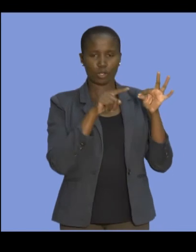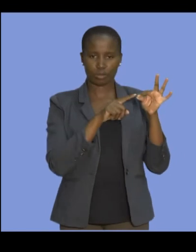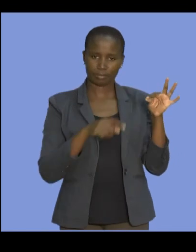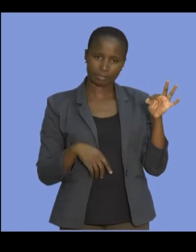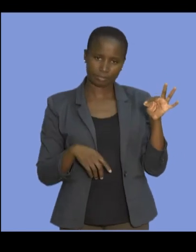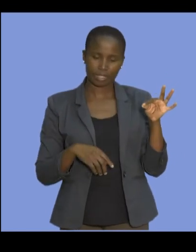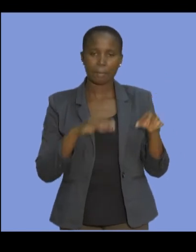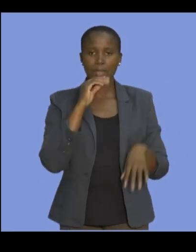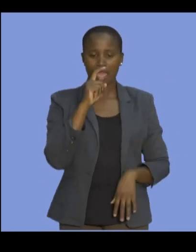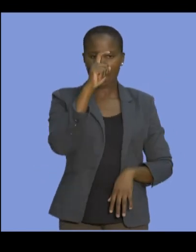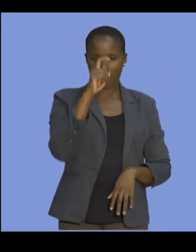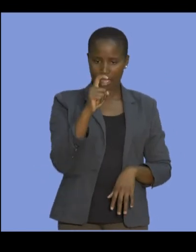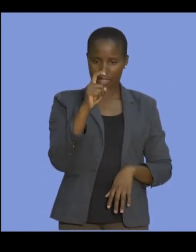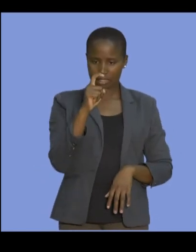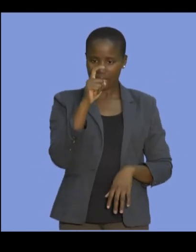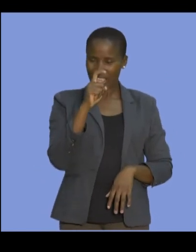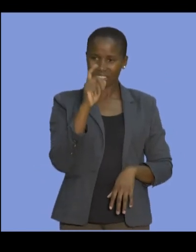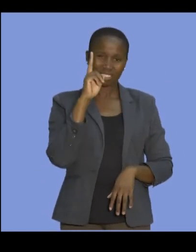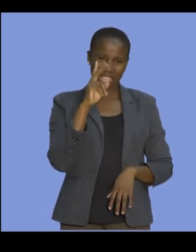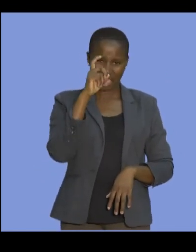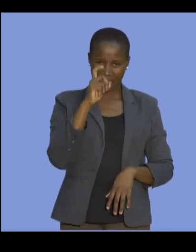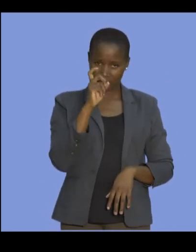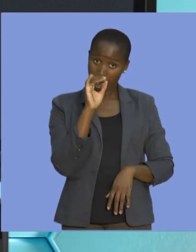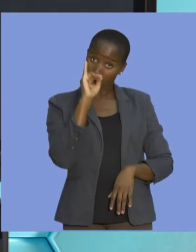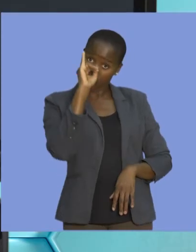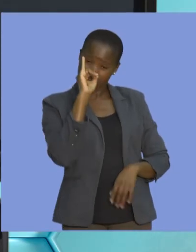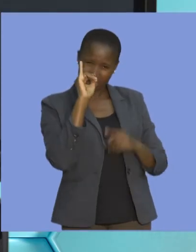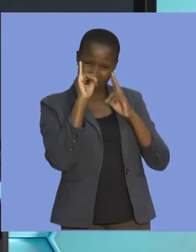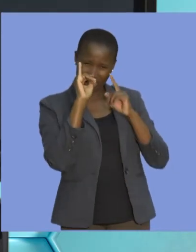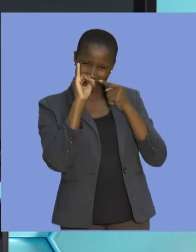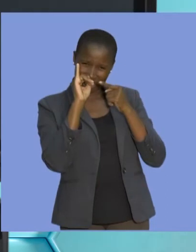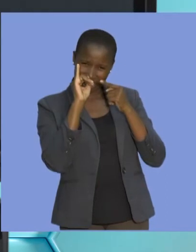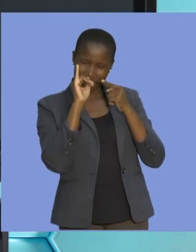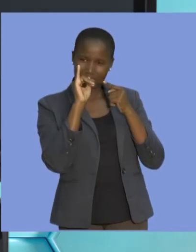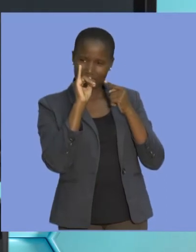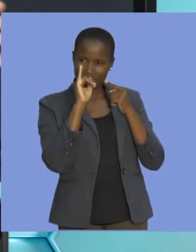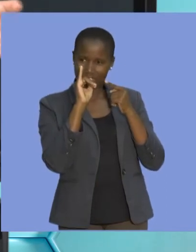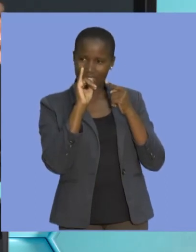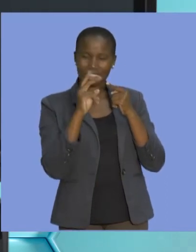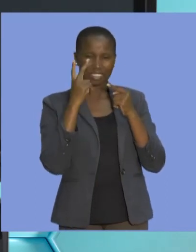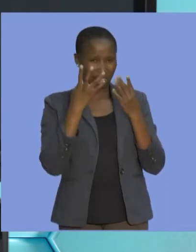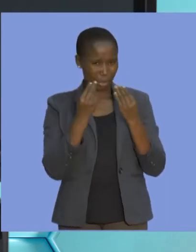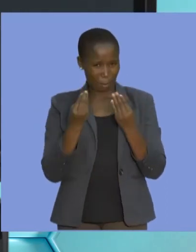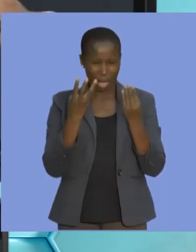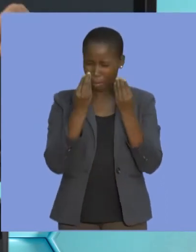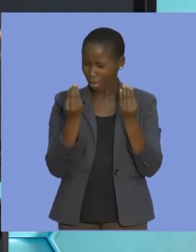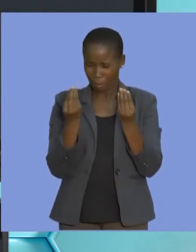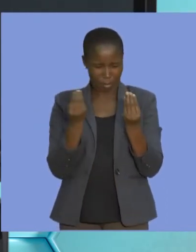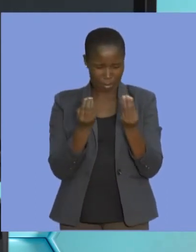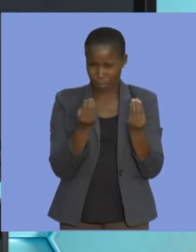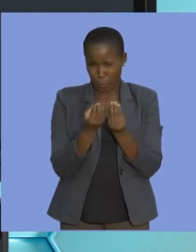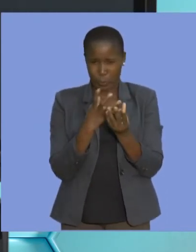X with the I like that implies all the raw data X. Does that make sense? All the X